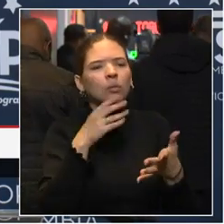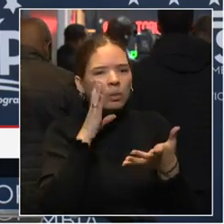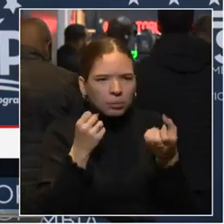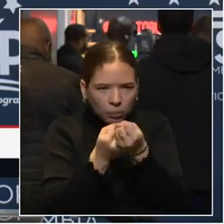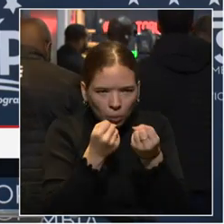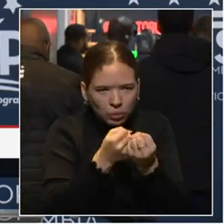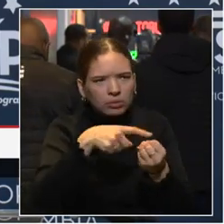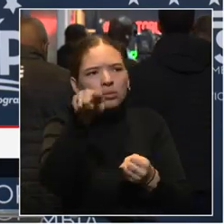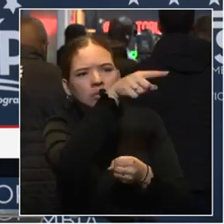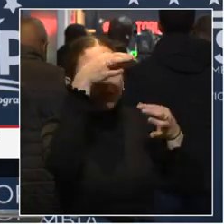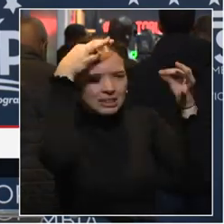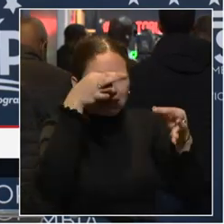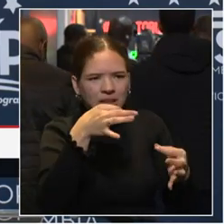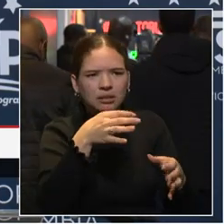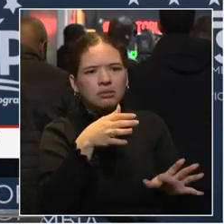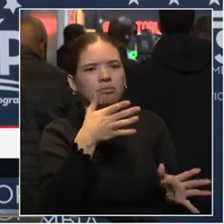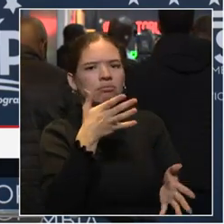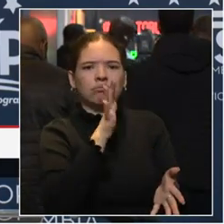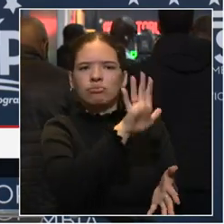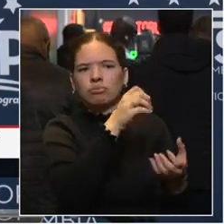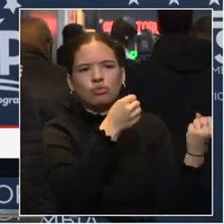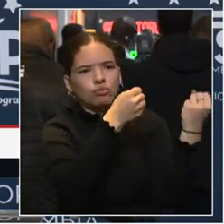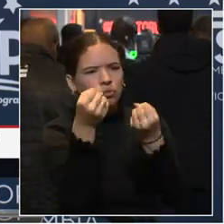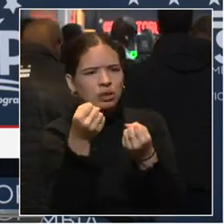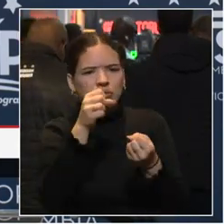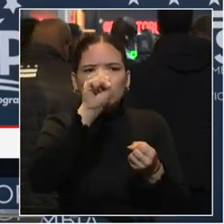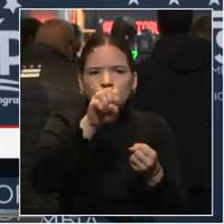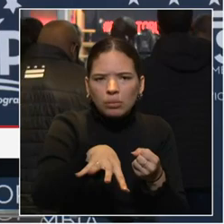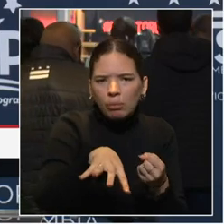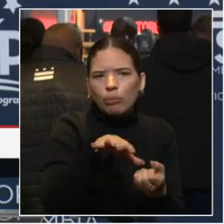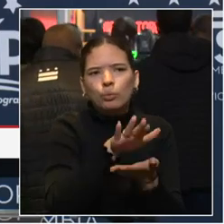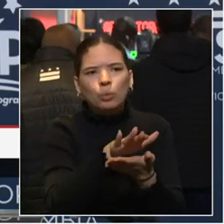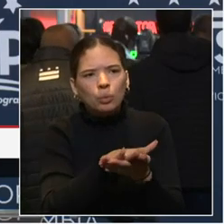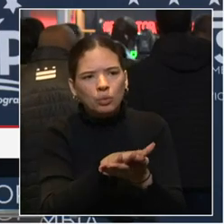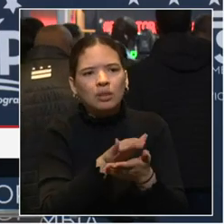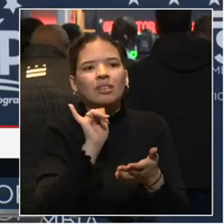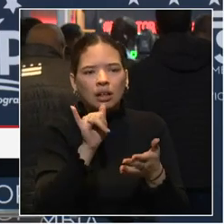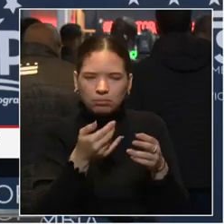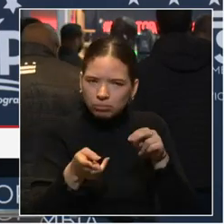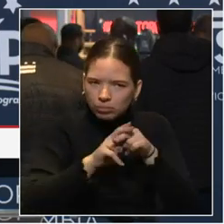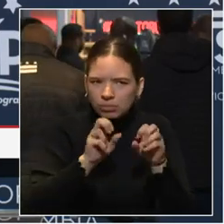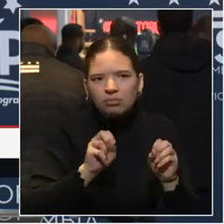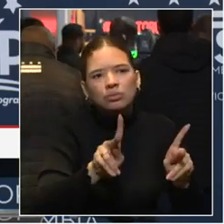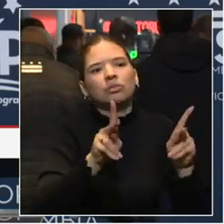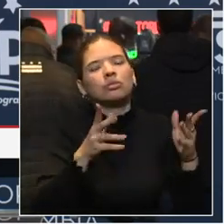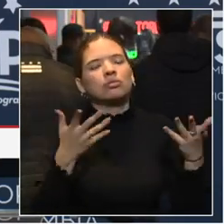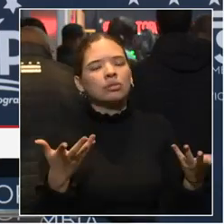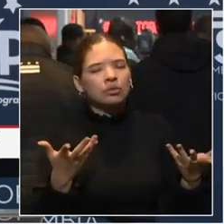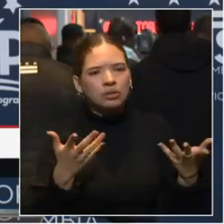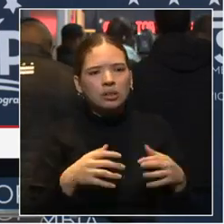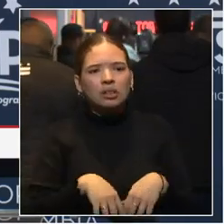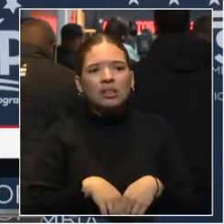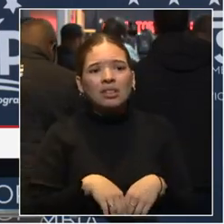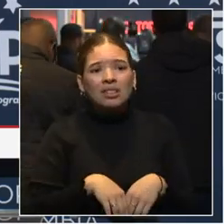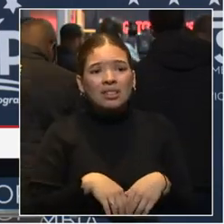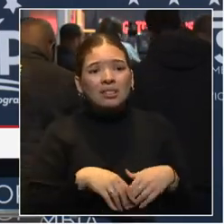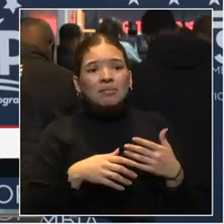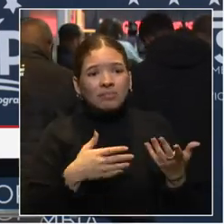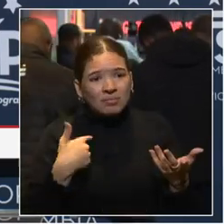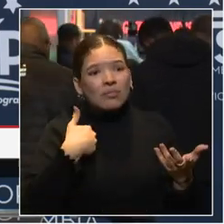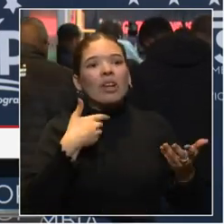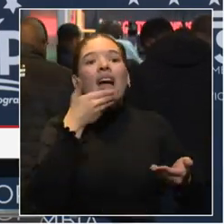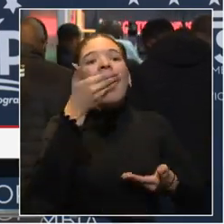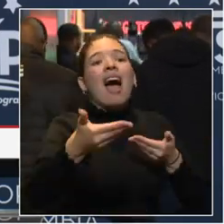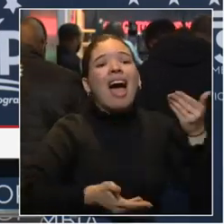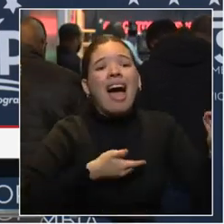decide to drive their kids to school, so we've increased those opportunities. We are hiring, so please spread